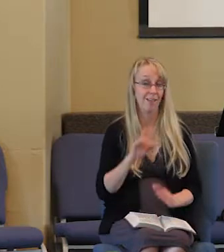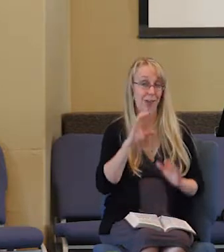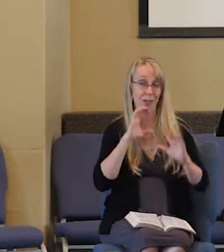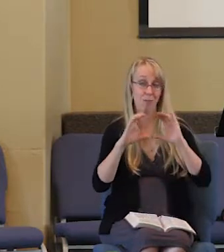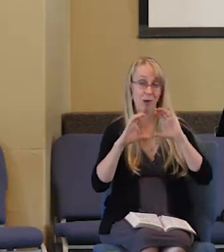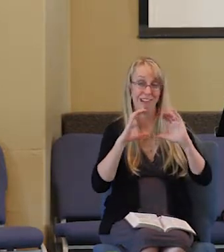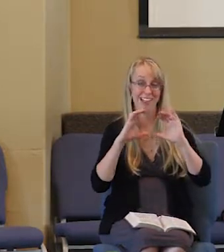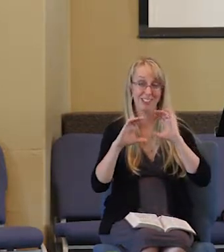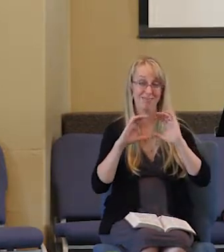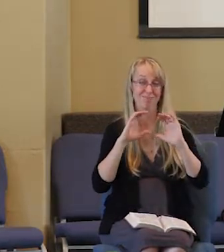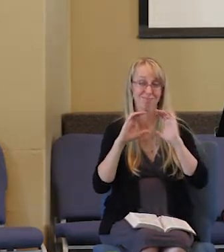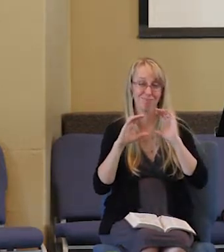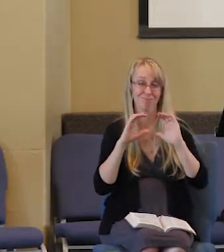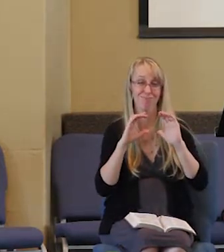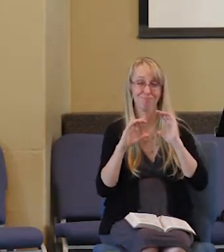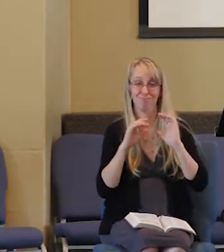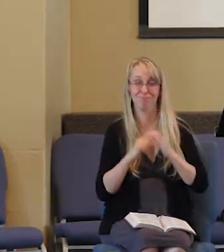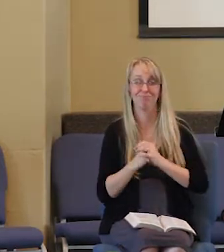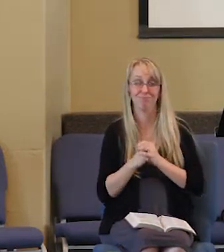Communication.